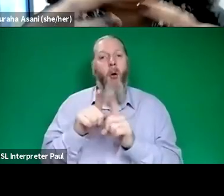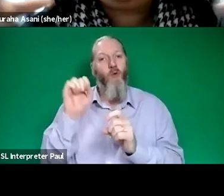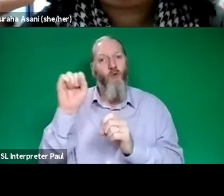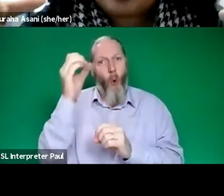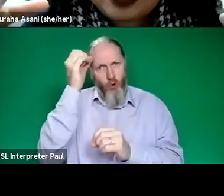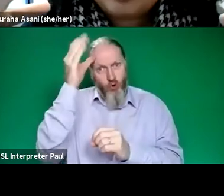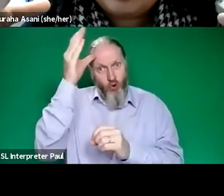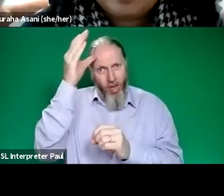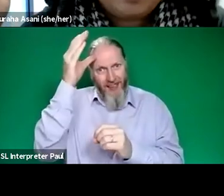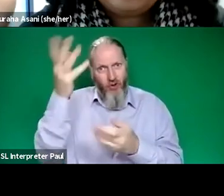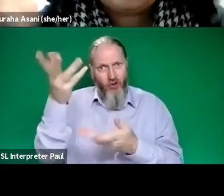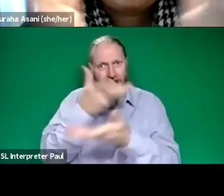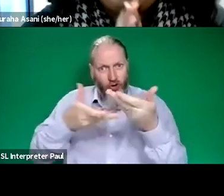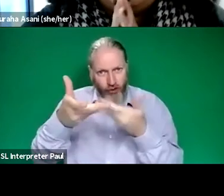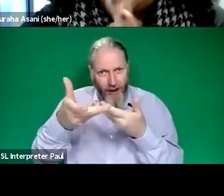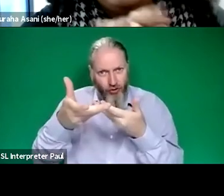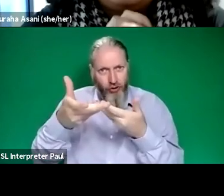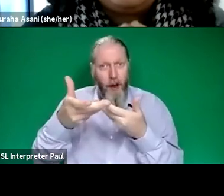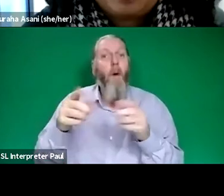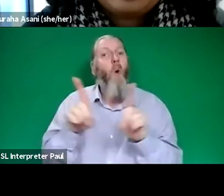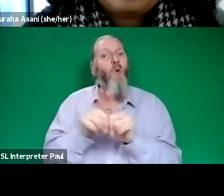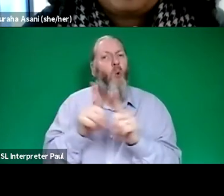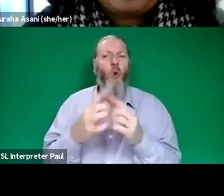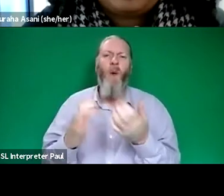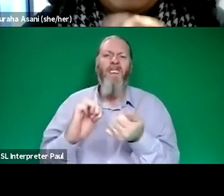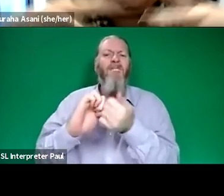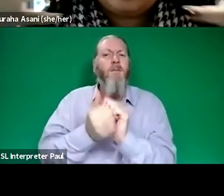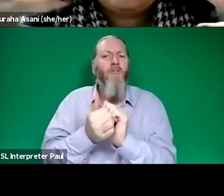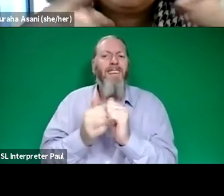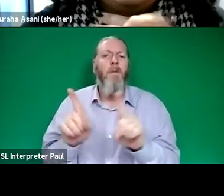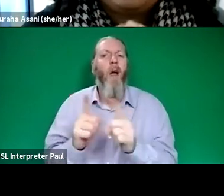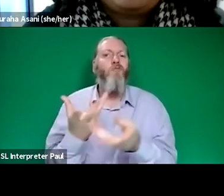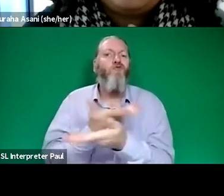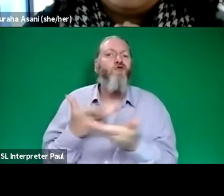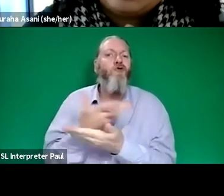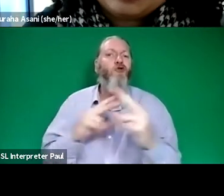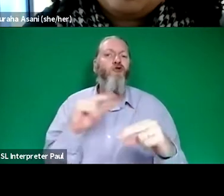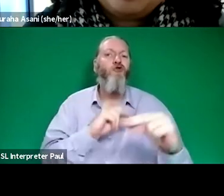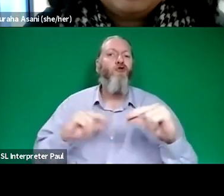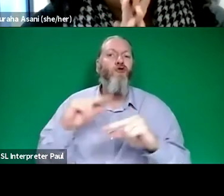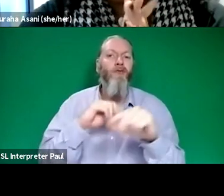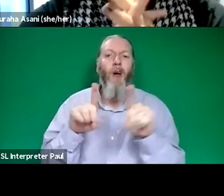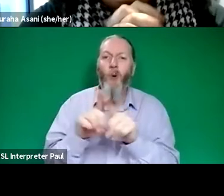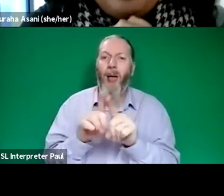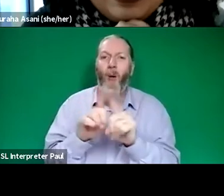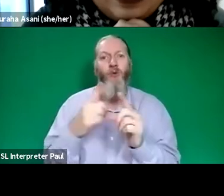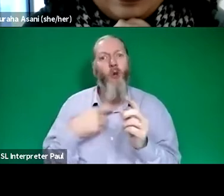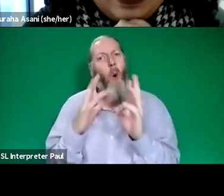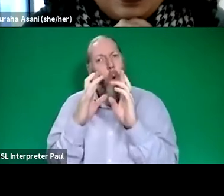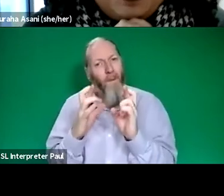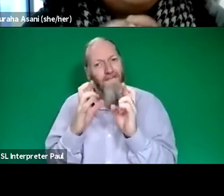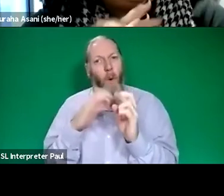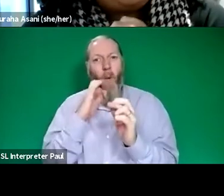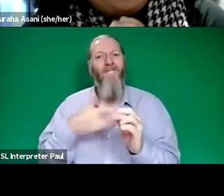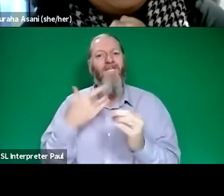discussion amongst friends. So I hope that that is the spirit that will guide us as we have our discussion. So with that being